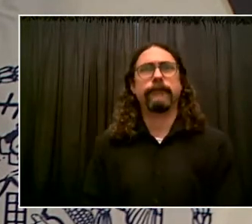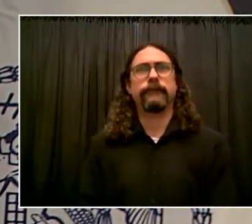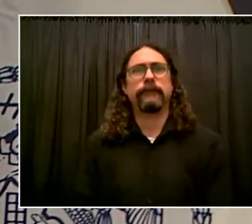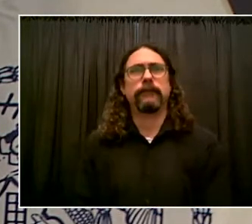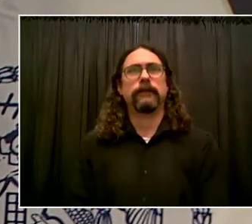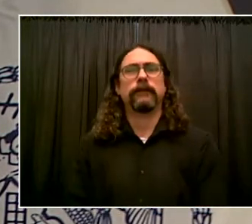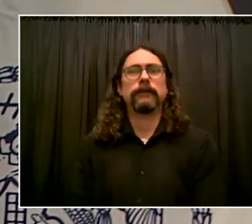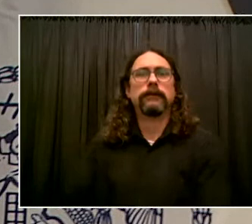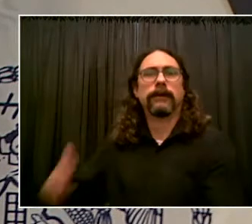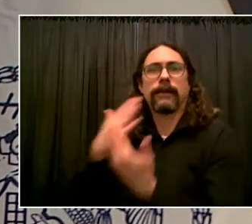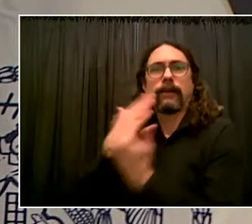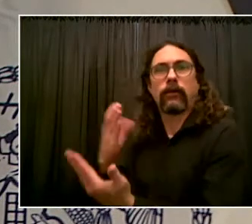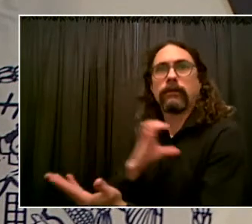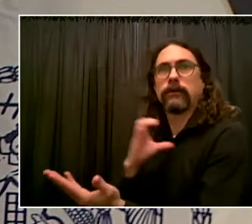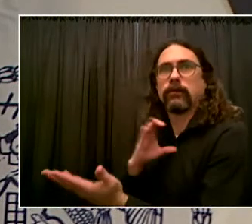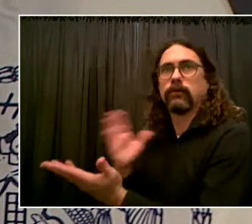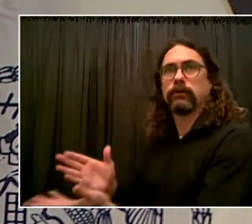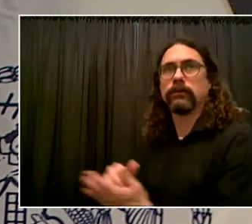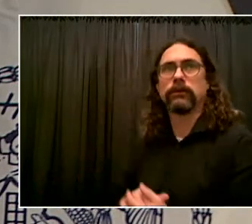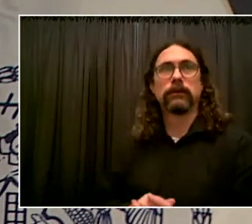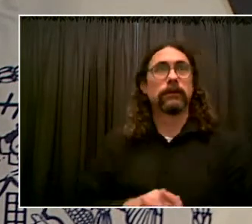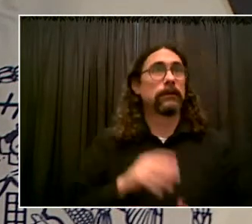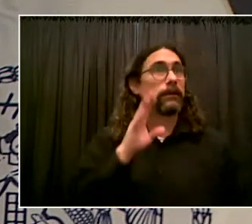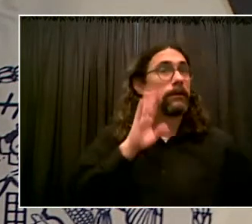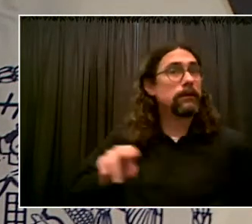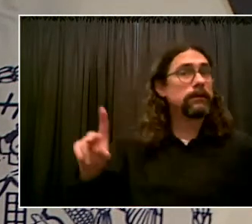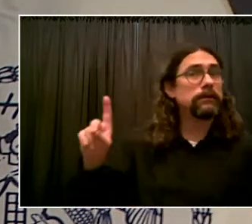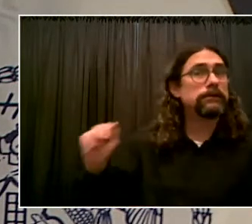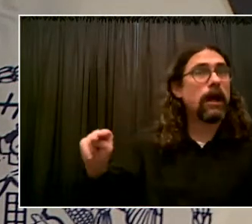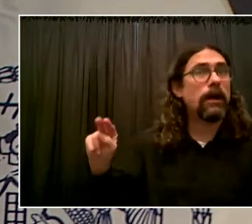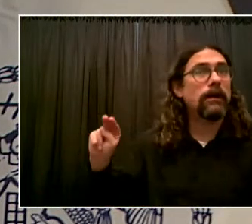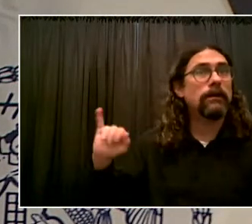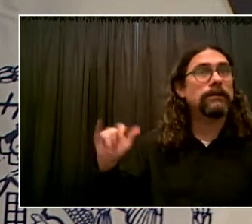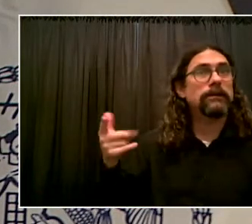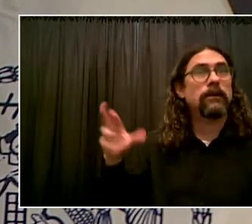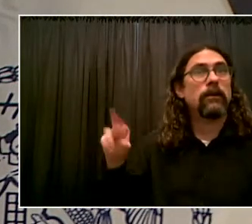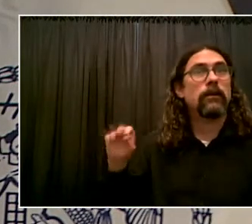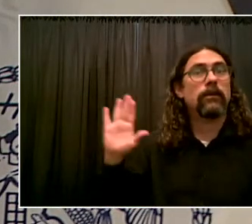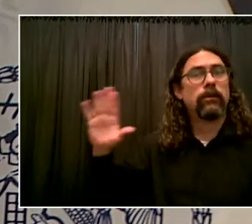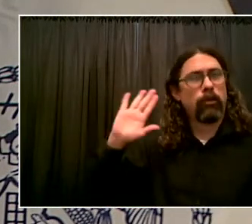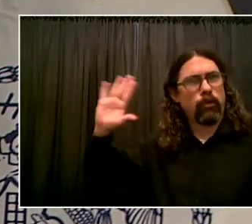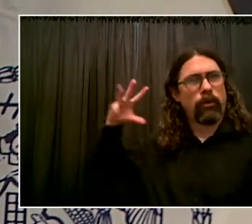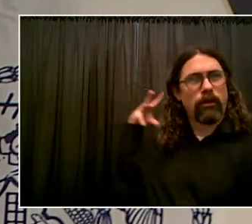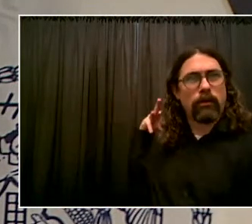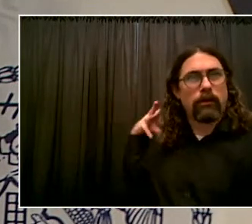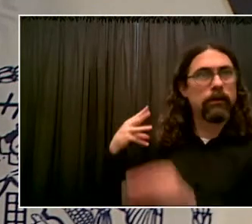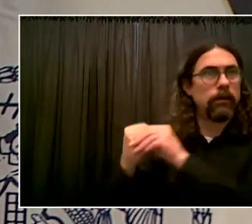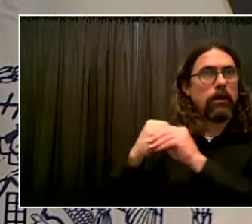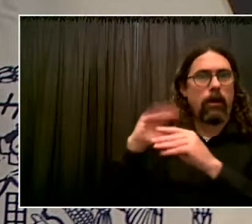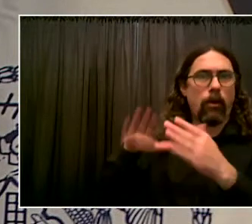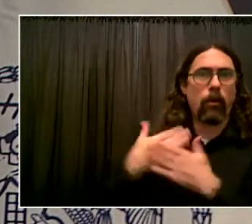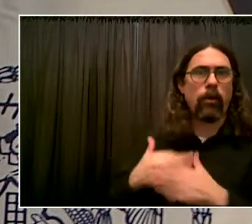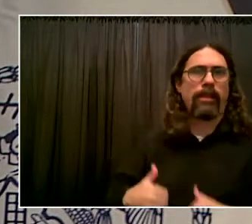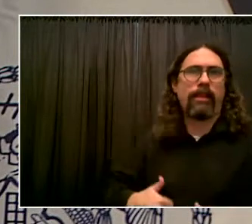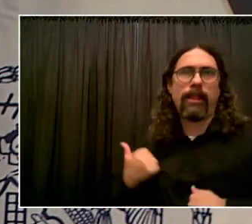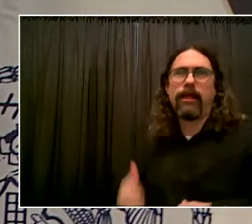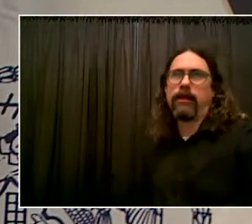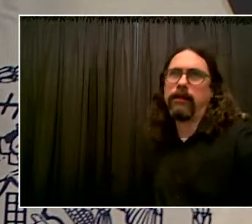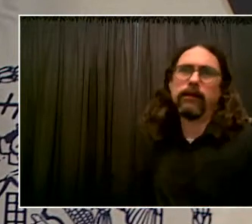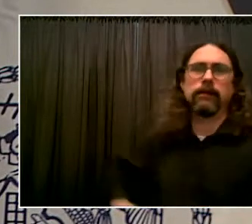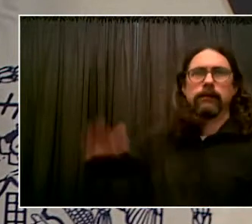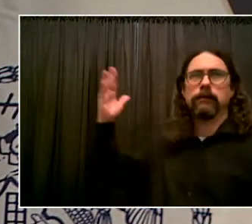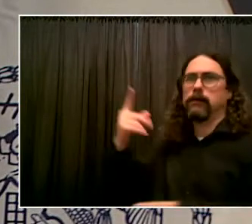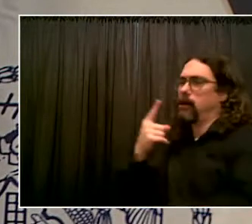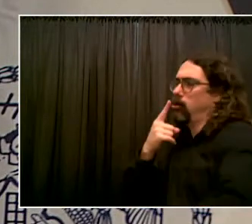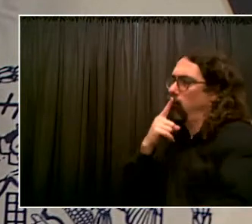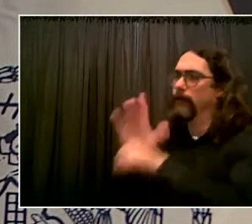adult life, and this is a striking example. His whole adult life has been in service of the people of the city, protecting the people.